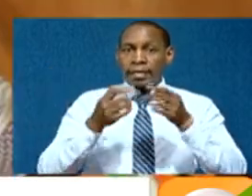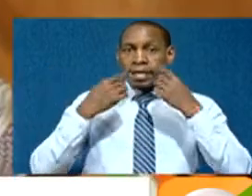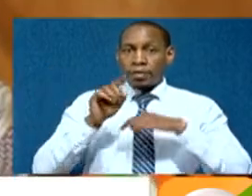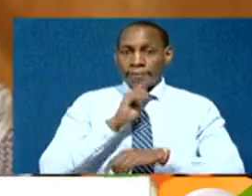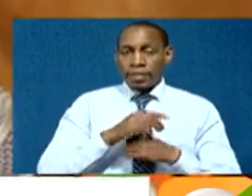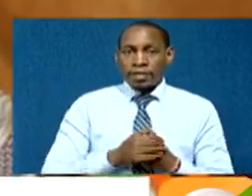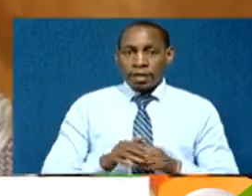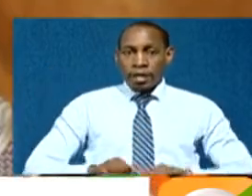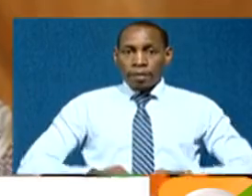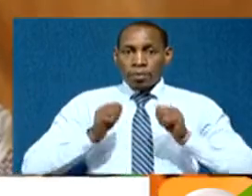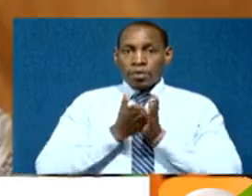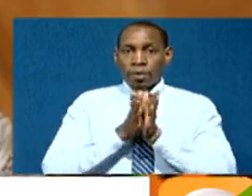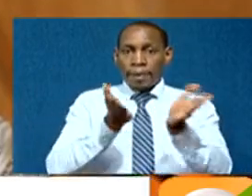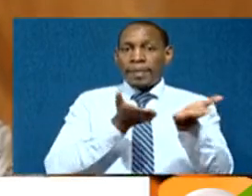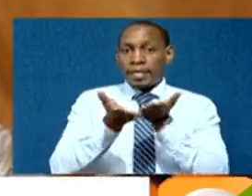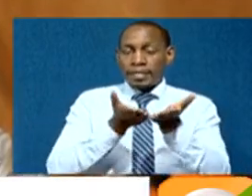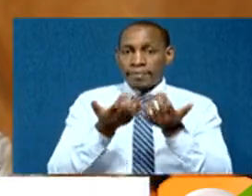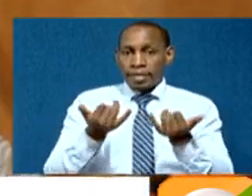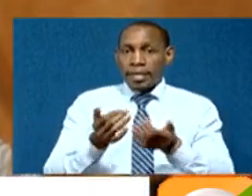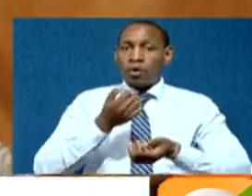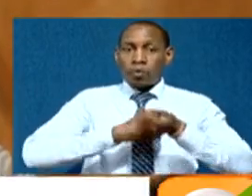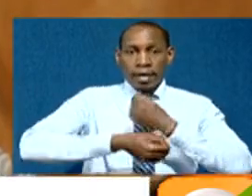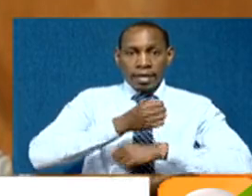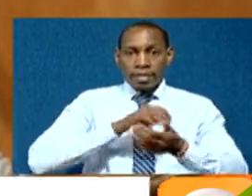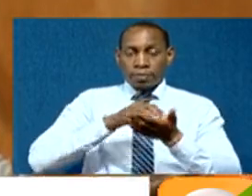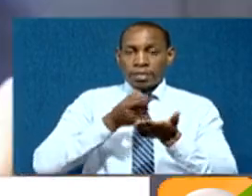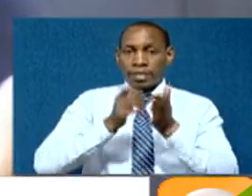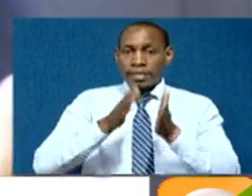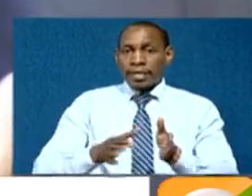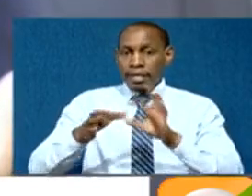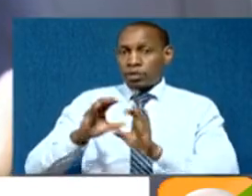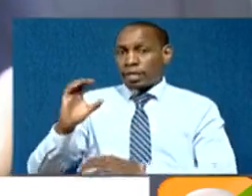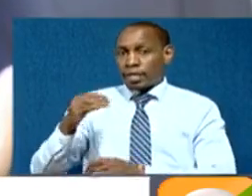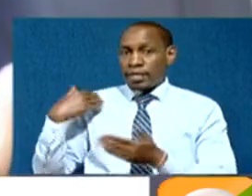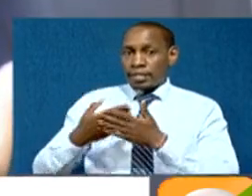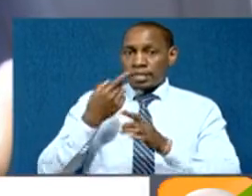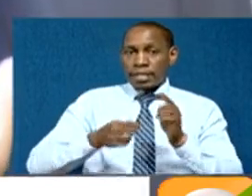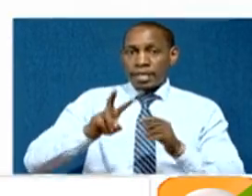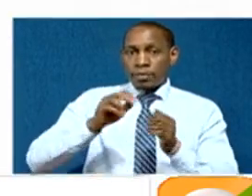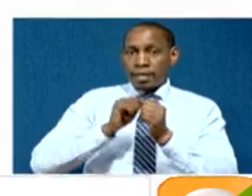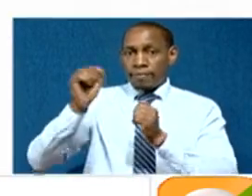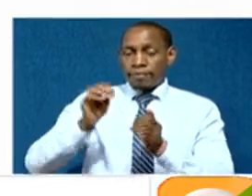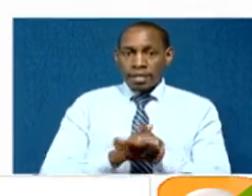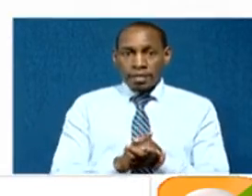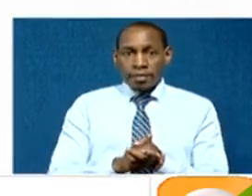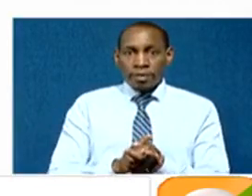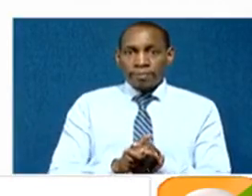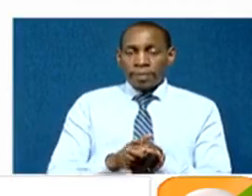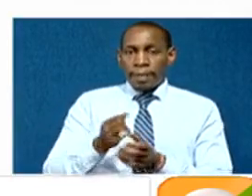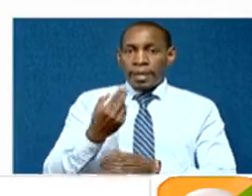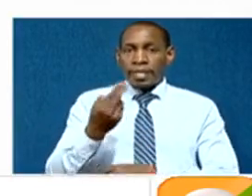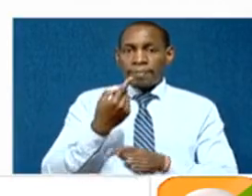declared. Head of Public Service Joseph Kinyua has been acting as the Secretary to the Cabinet since 2015. In April